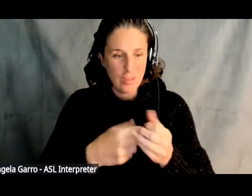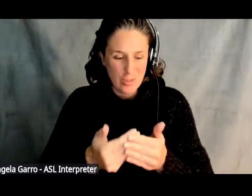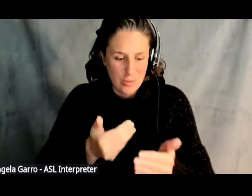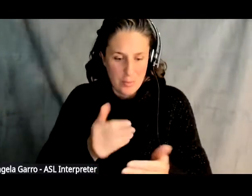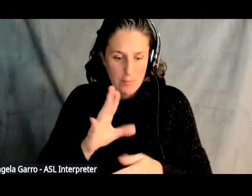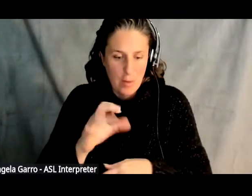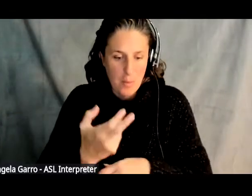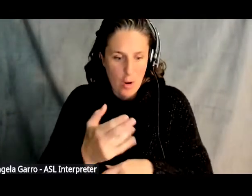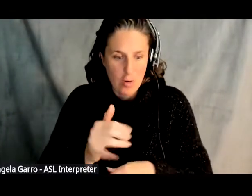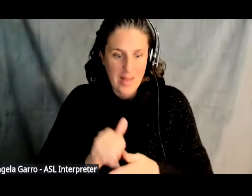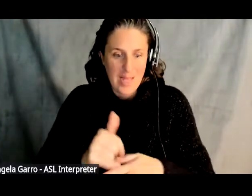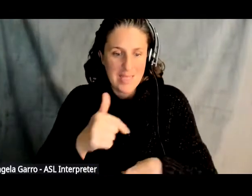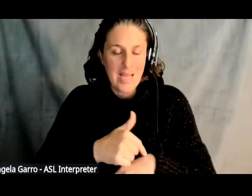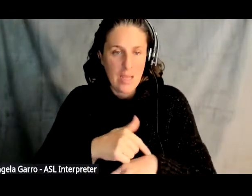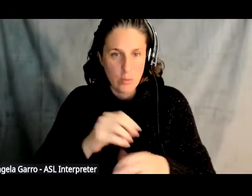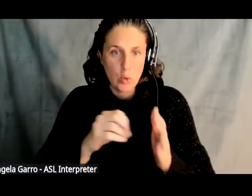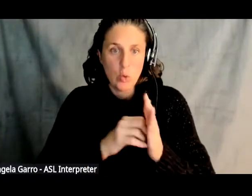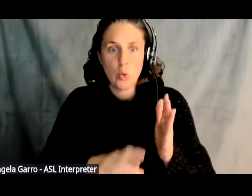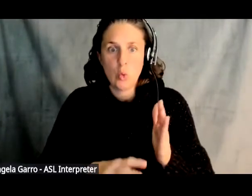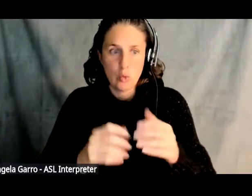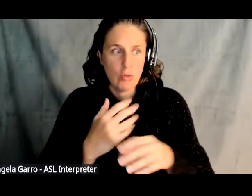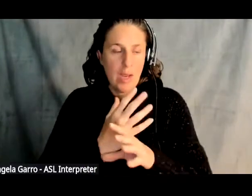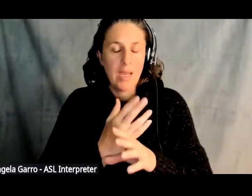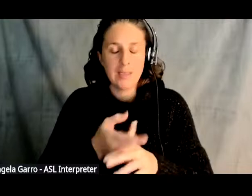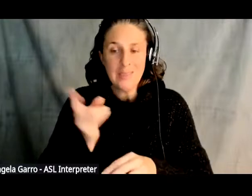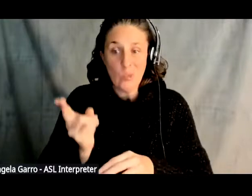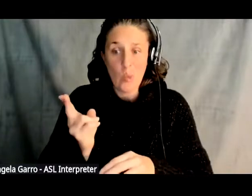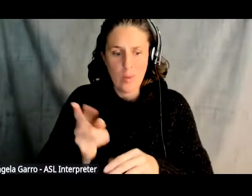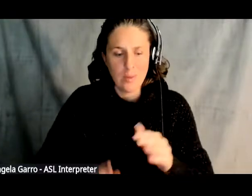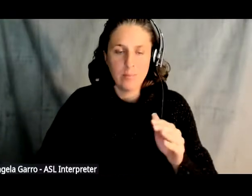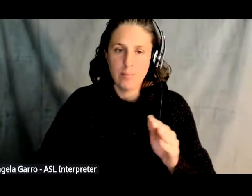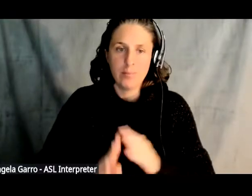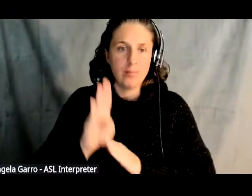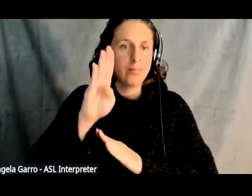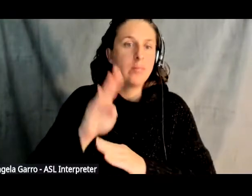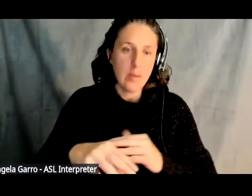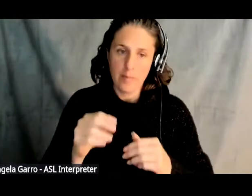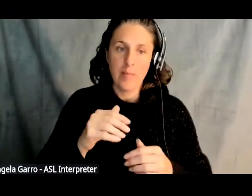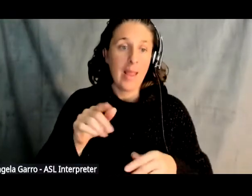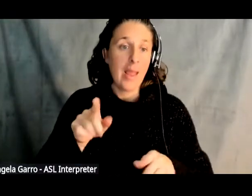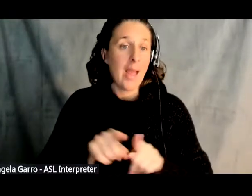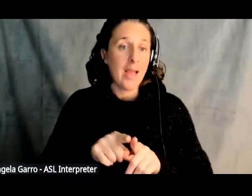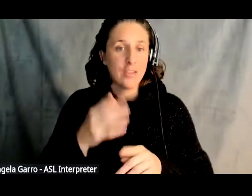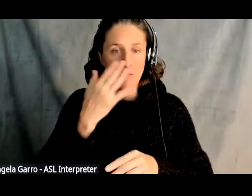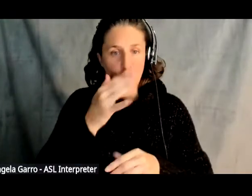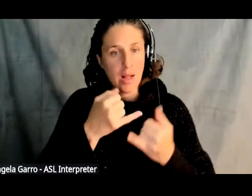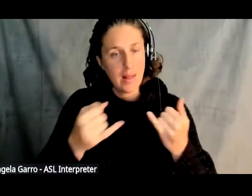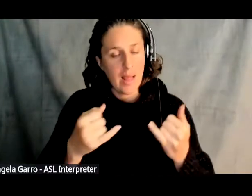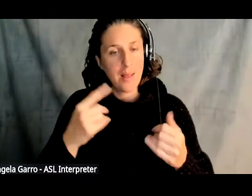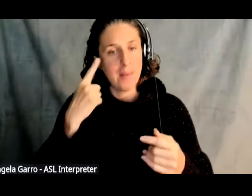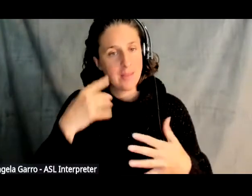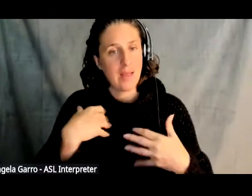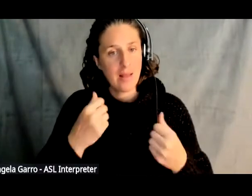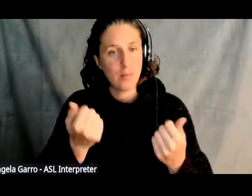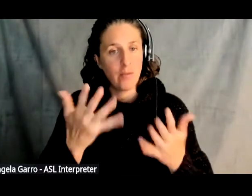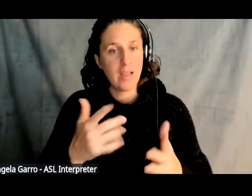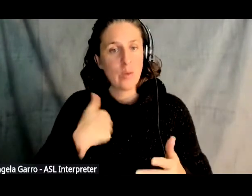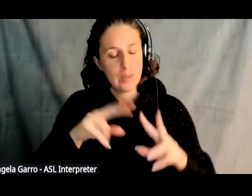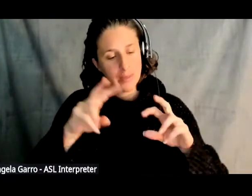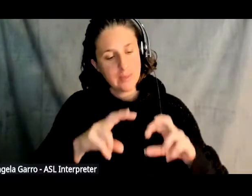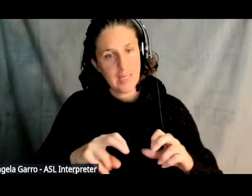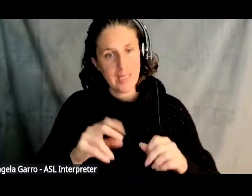a time when student crisis historically peaks. As a frontline mental health provider, we assess the severity